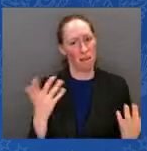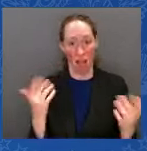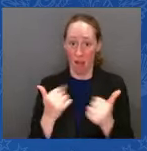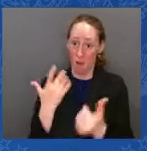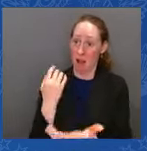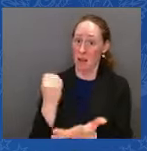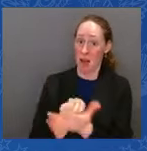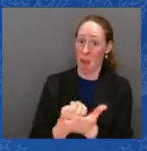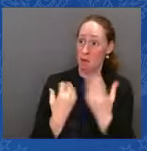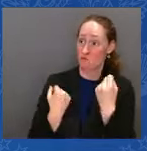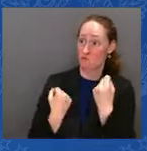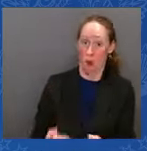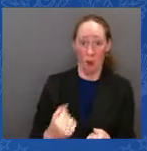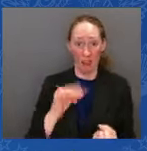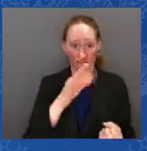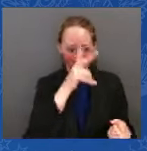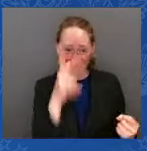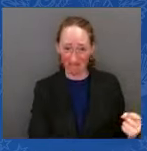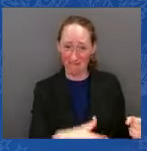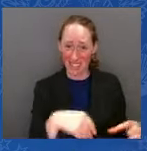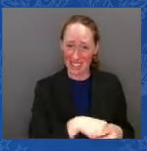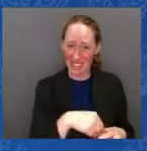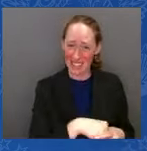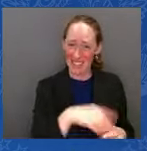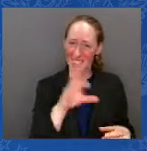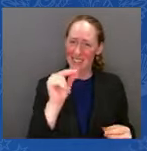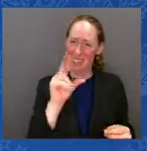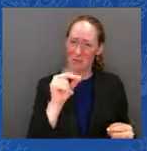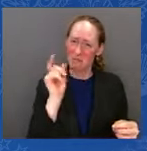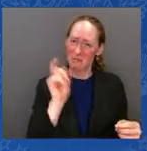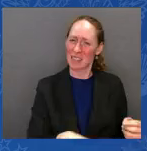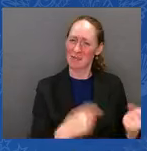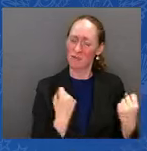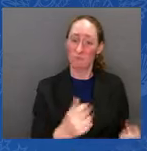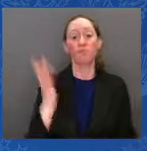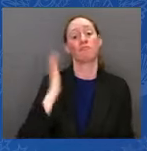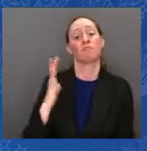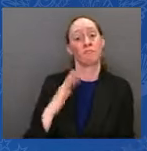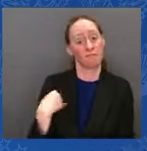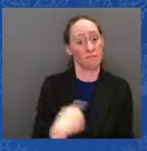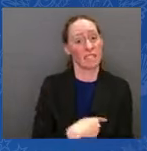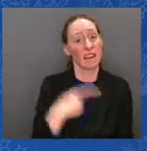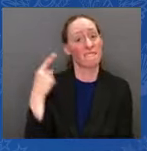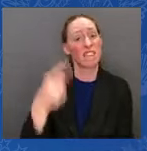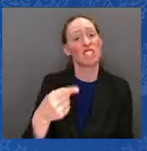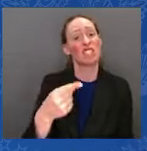greatest infrastructure in the world? We used to be ranked number one in the world in infrastructure. You know what we rank now?